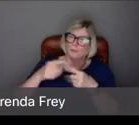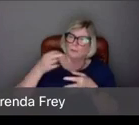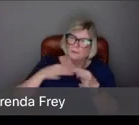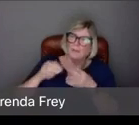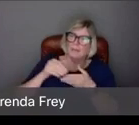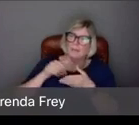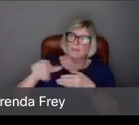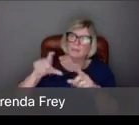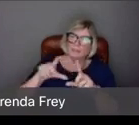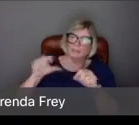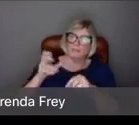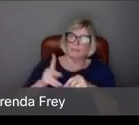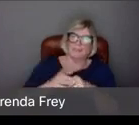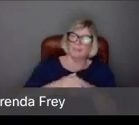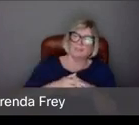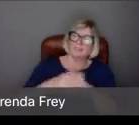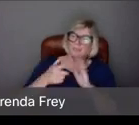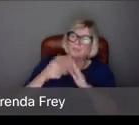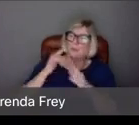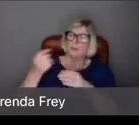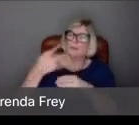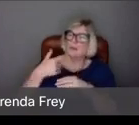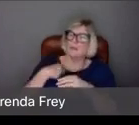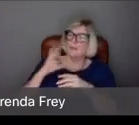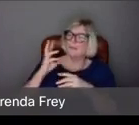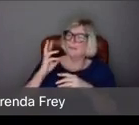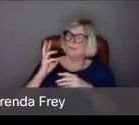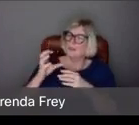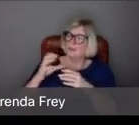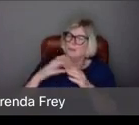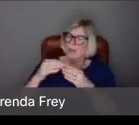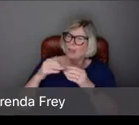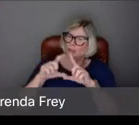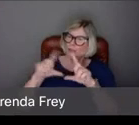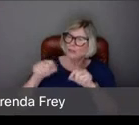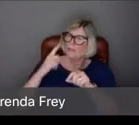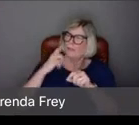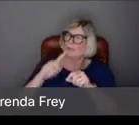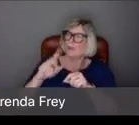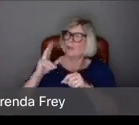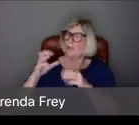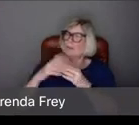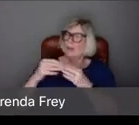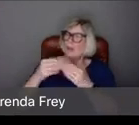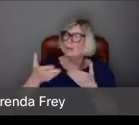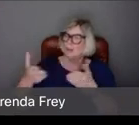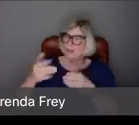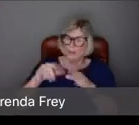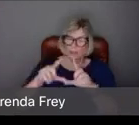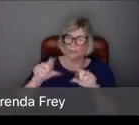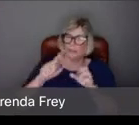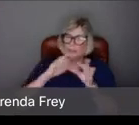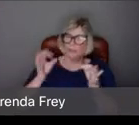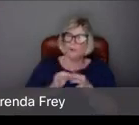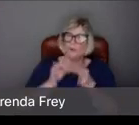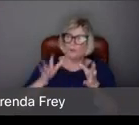know. paper to sell something, they'll send you a $600 check for a $300 item. The check Right. is worthless, but you Check's don't know worthless. that. You So deposit until the it